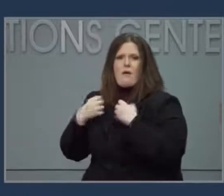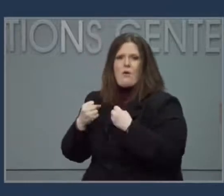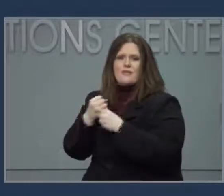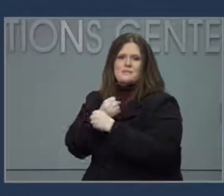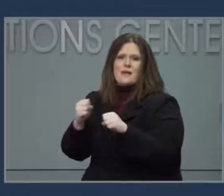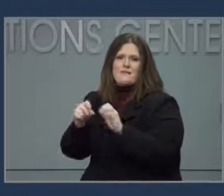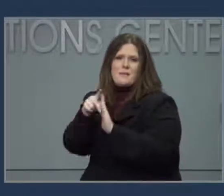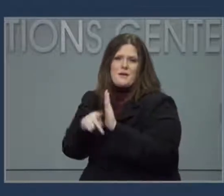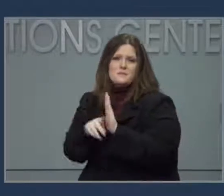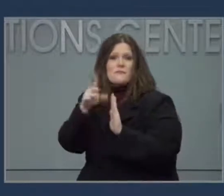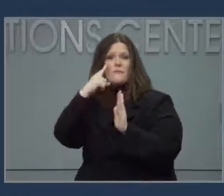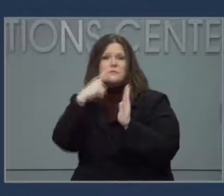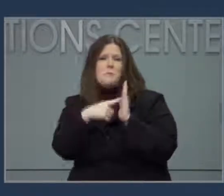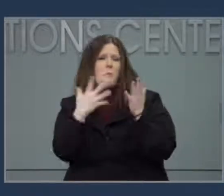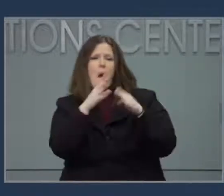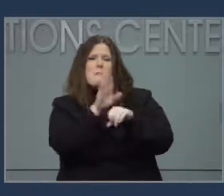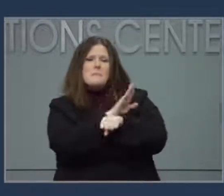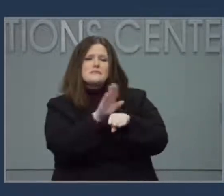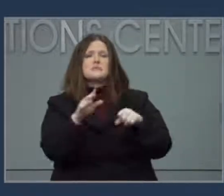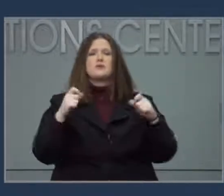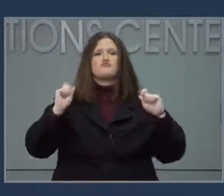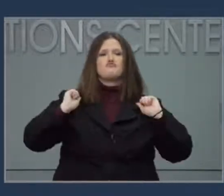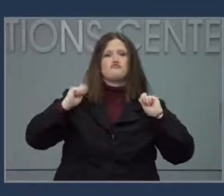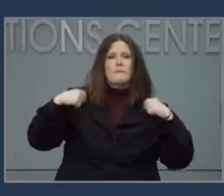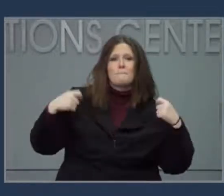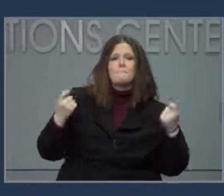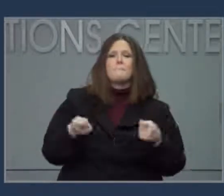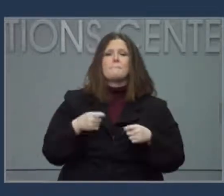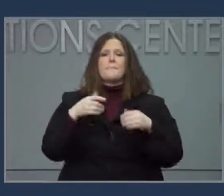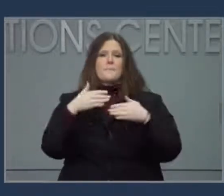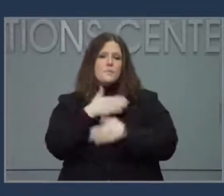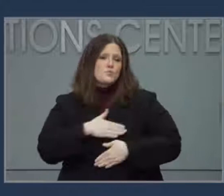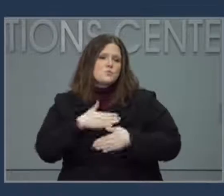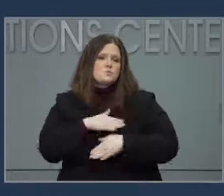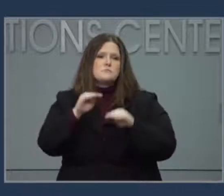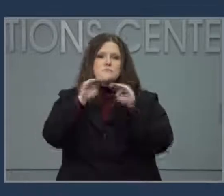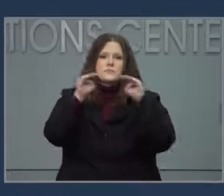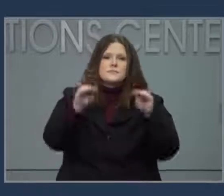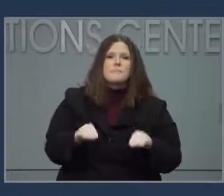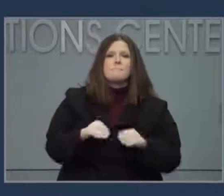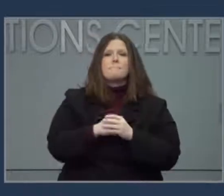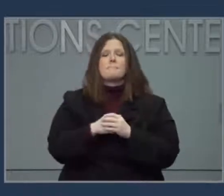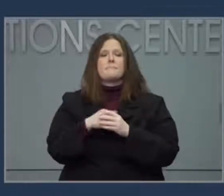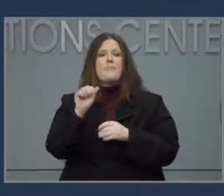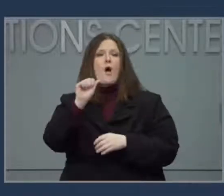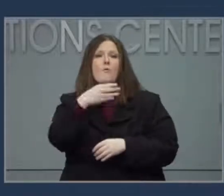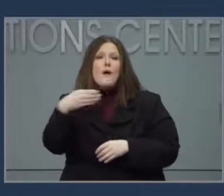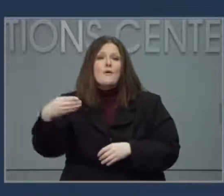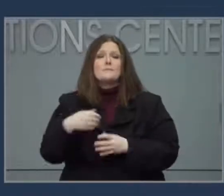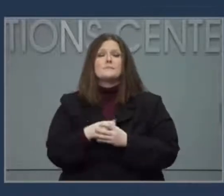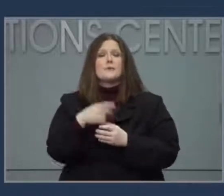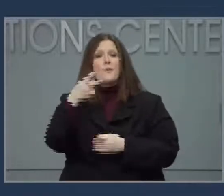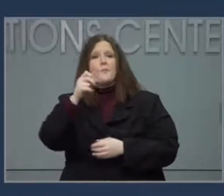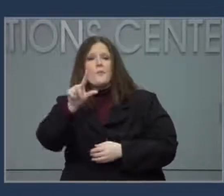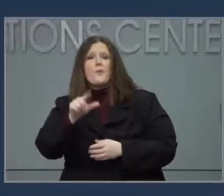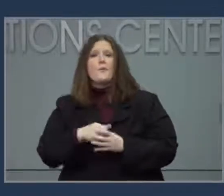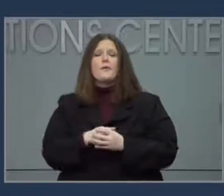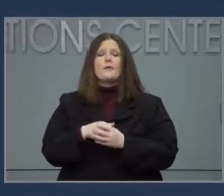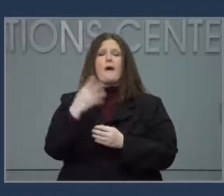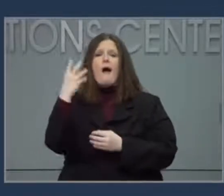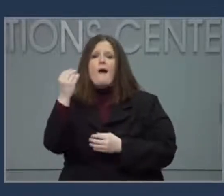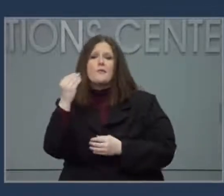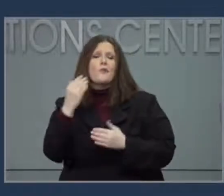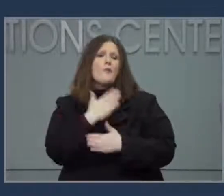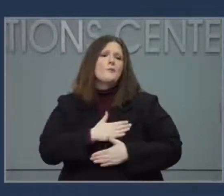For example, gyms, museums, aquariums, barbers, other personal care, pools, outdoor amusement parks,